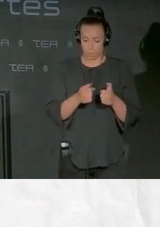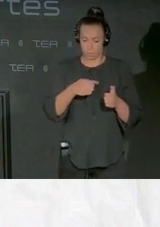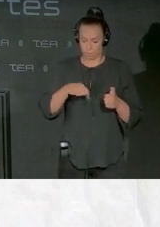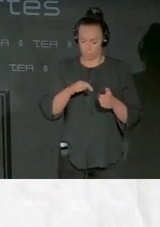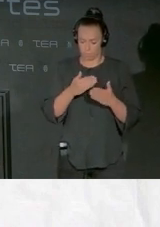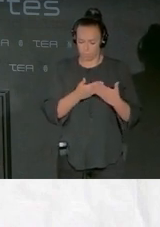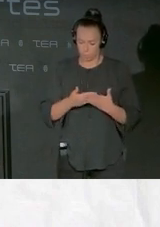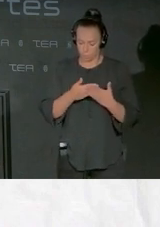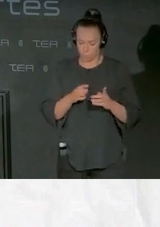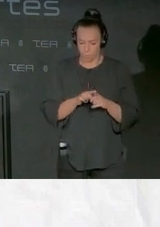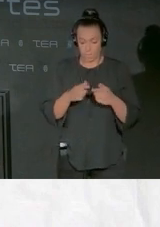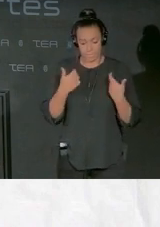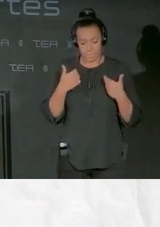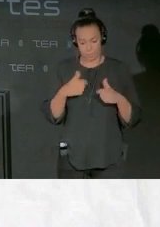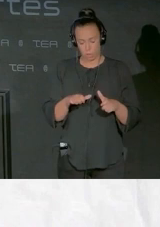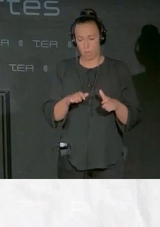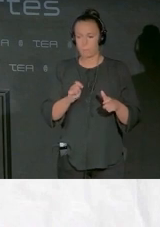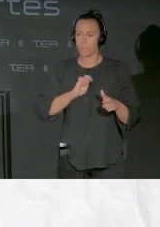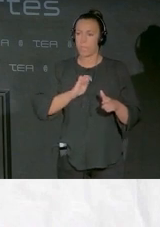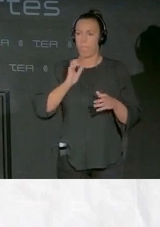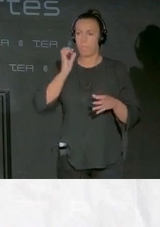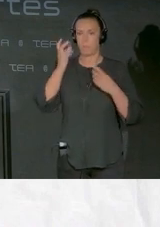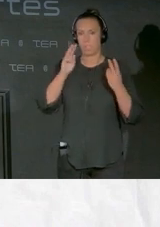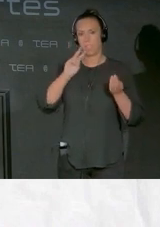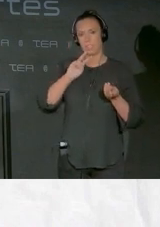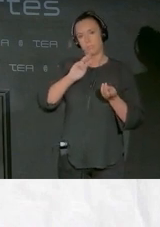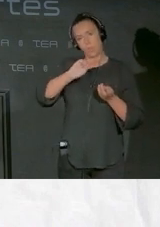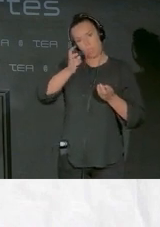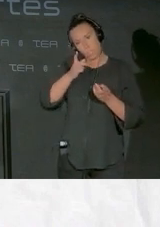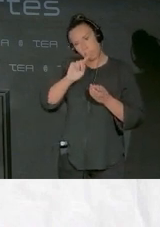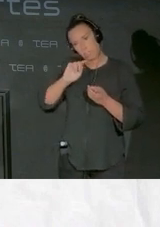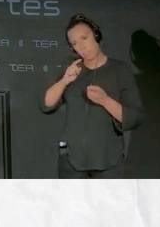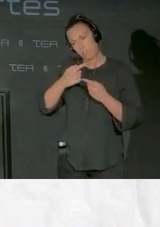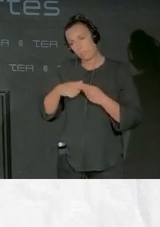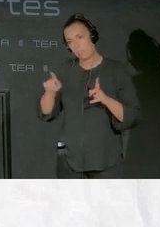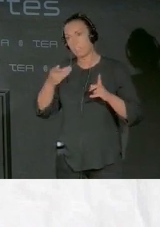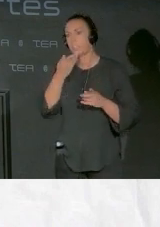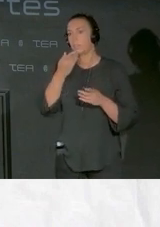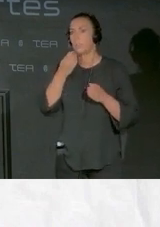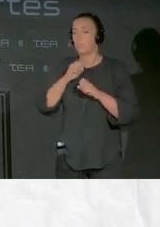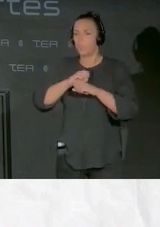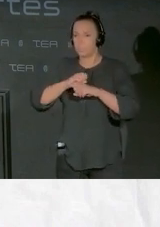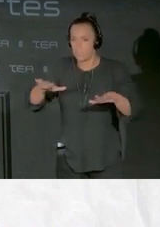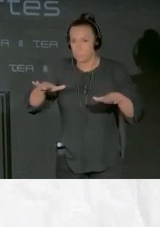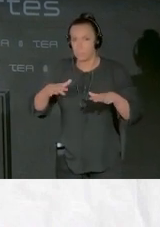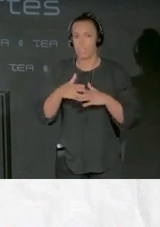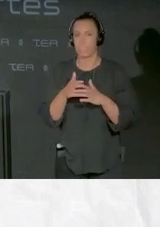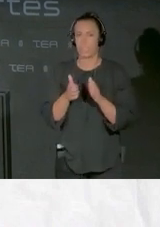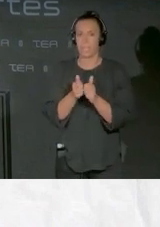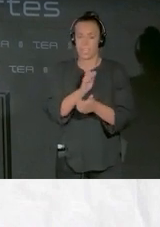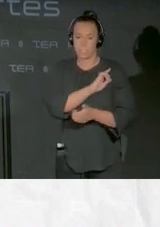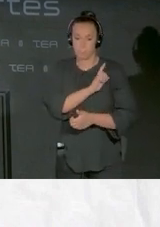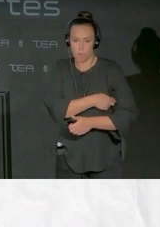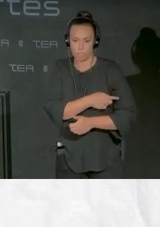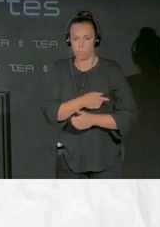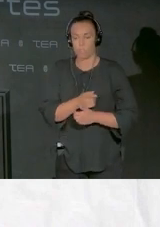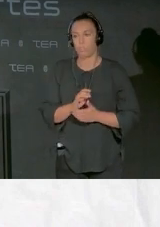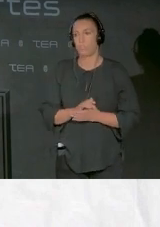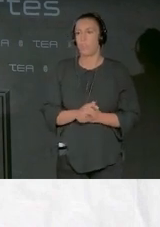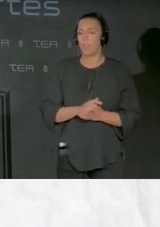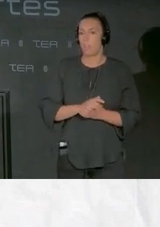looking at live streaming, we are looking at esports, for instance. So it's generating value beyond the video game